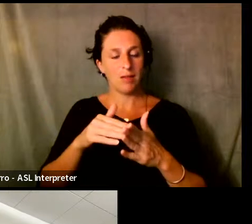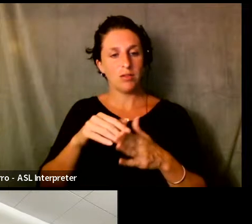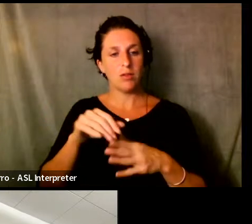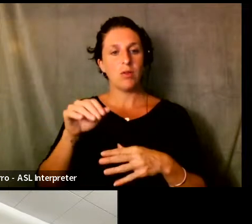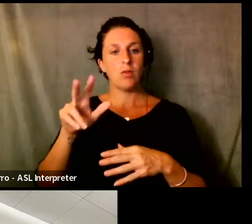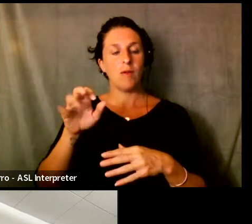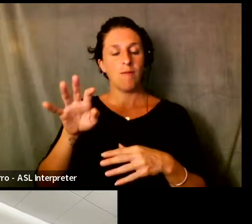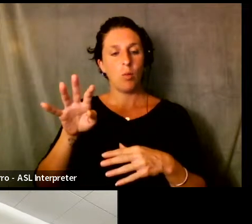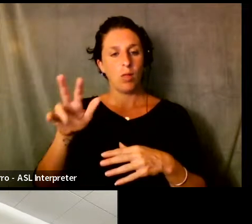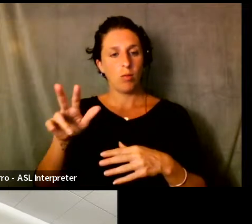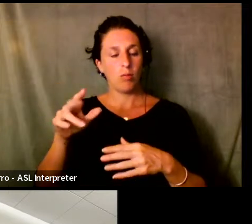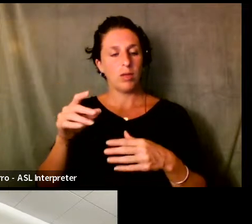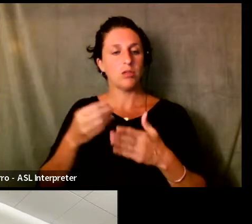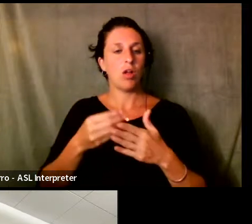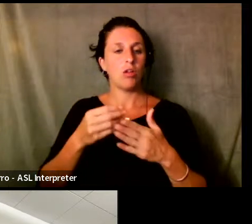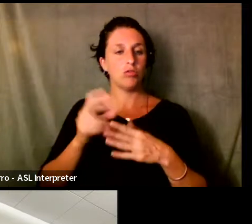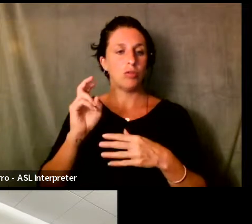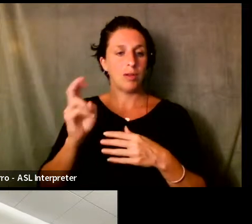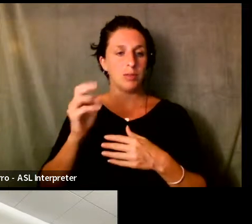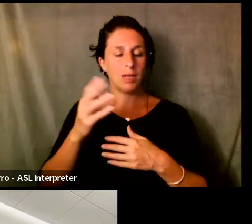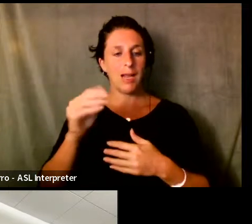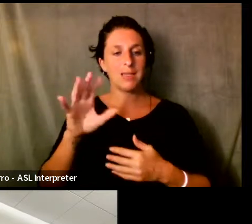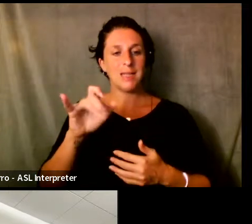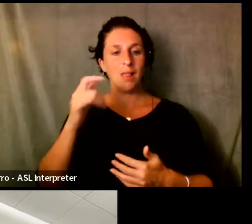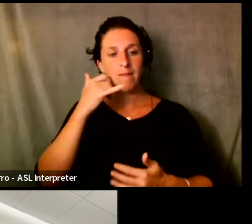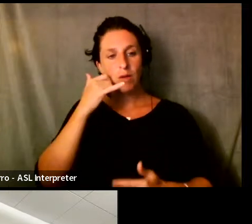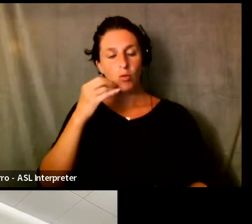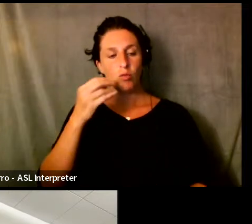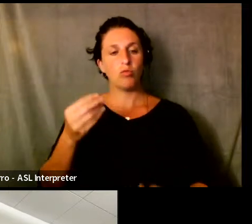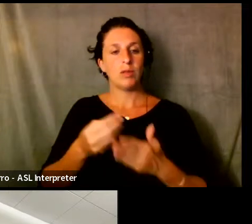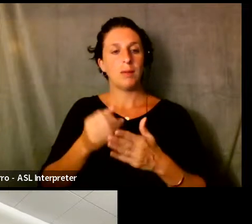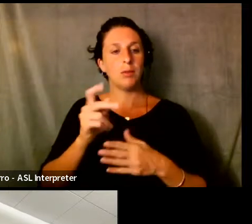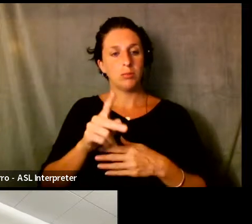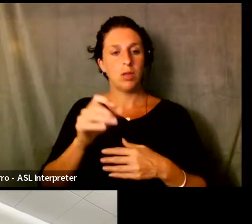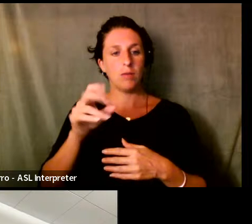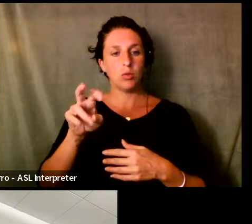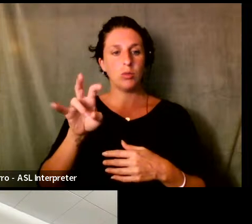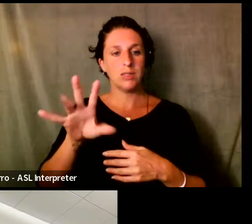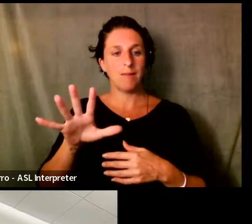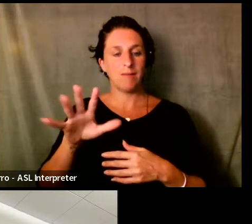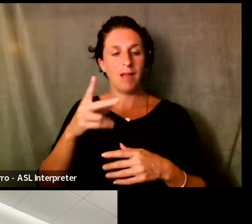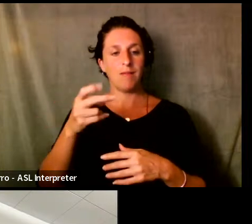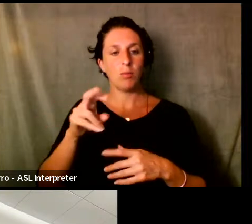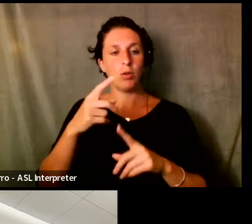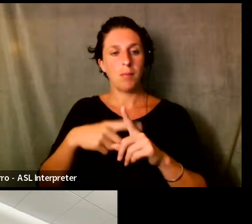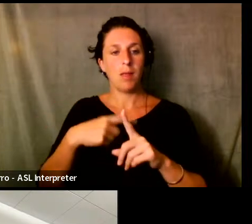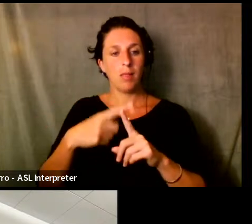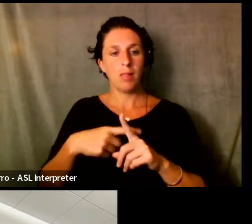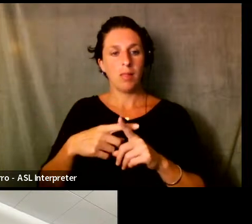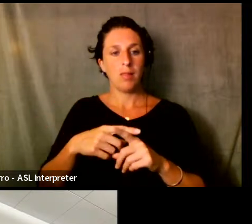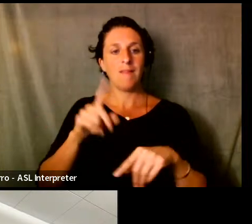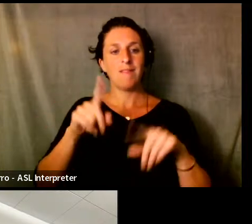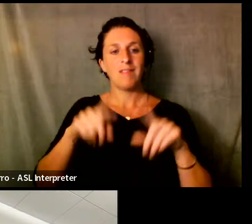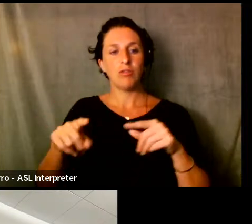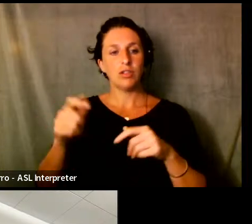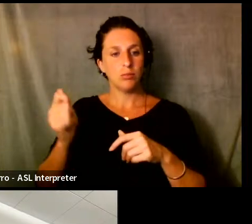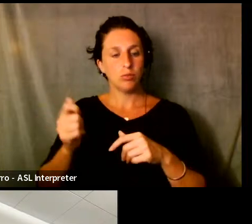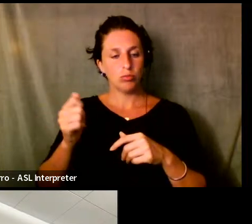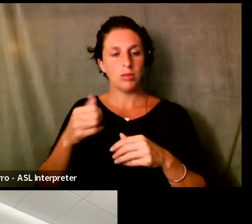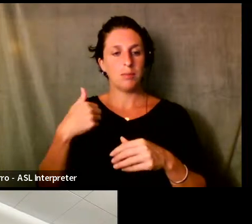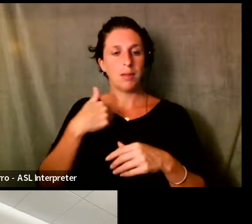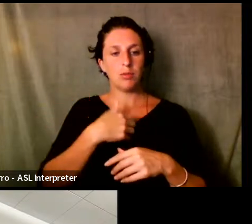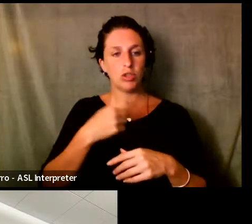$25,343, transportation and cell phone reimbursements of $275 per month, various subscriptions and memberships